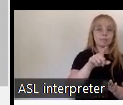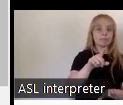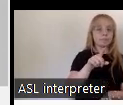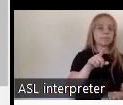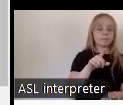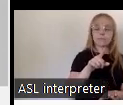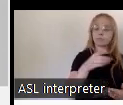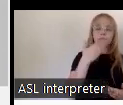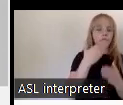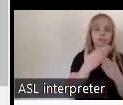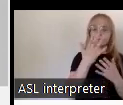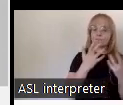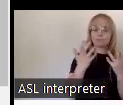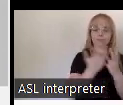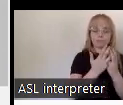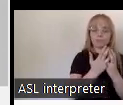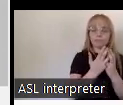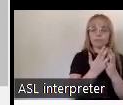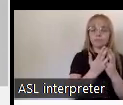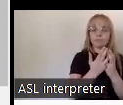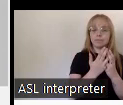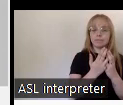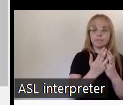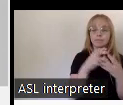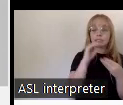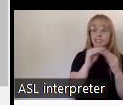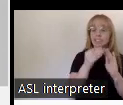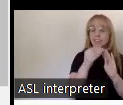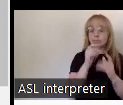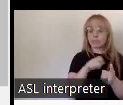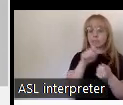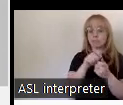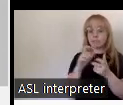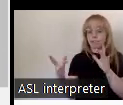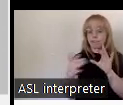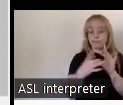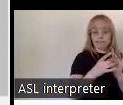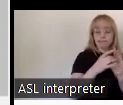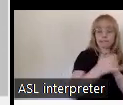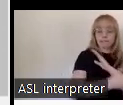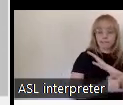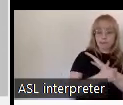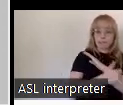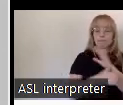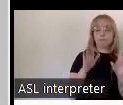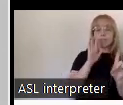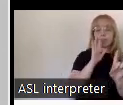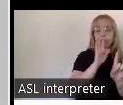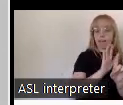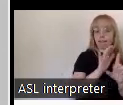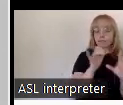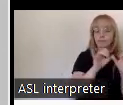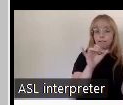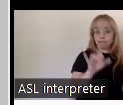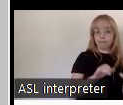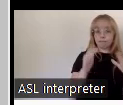good match, because it's a number associated with the county and their system. The other one is